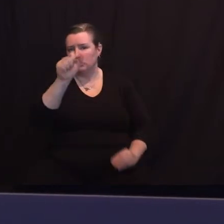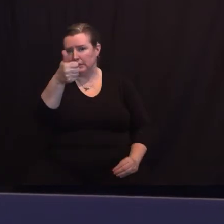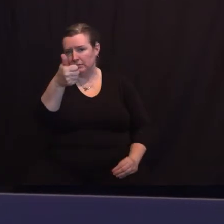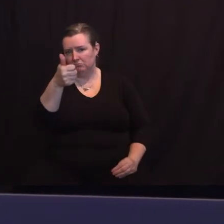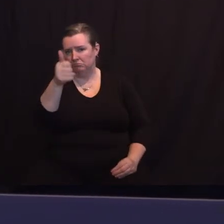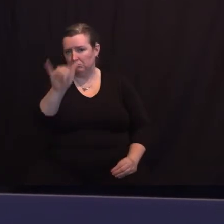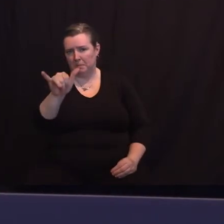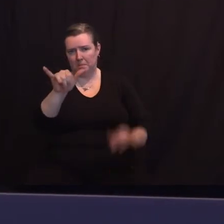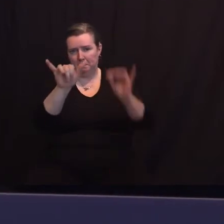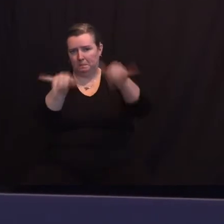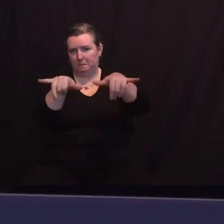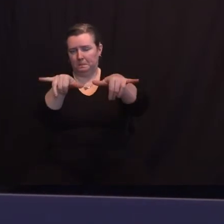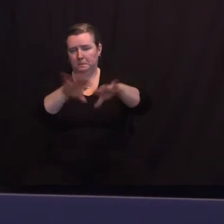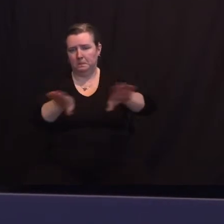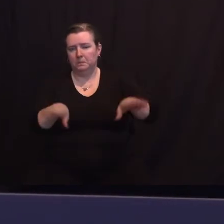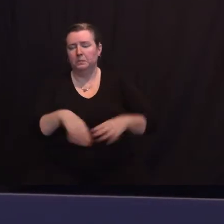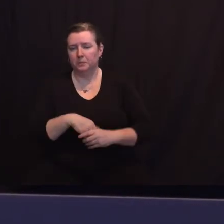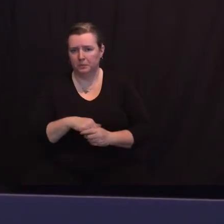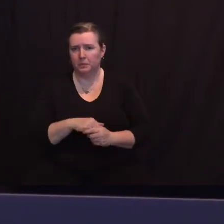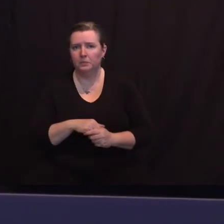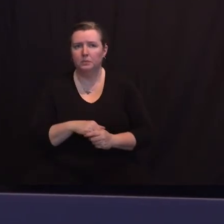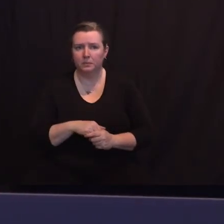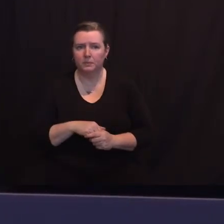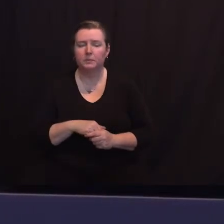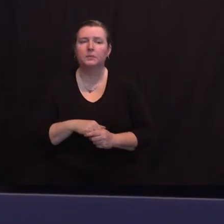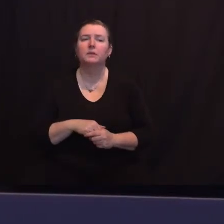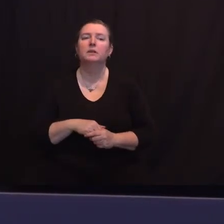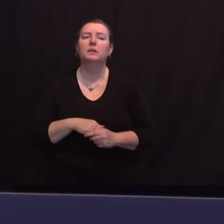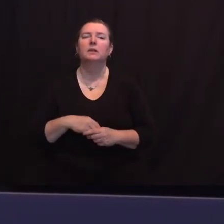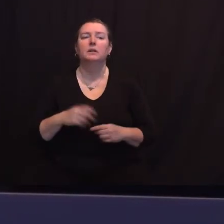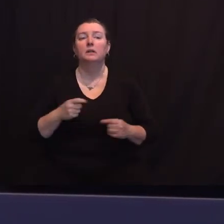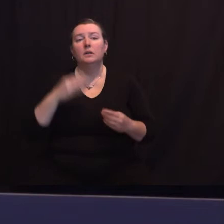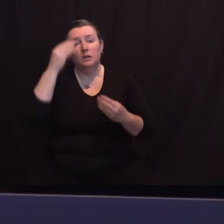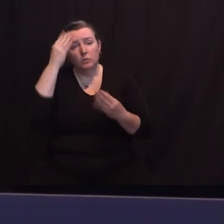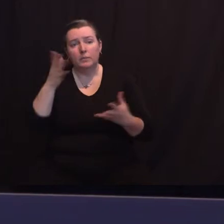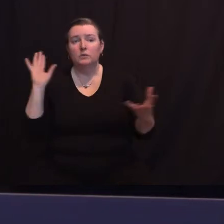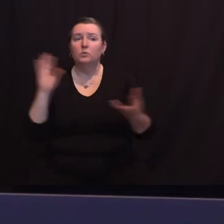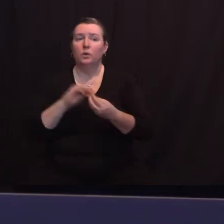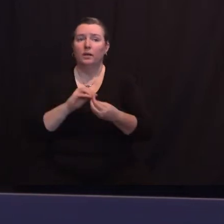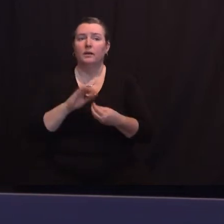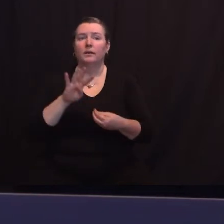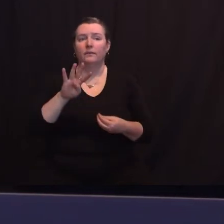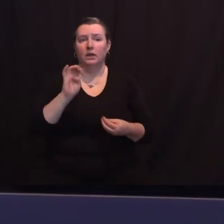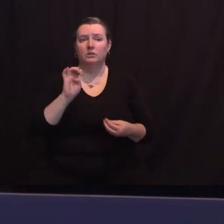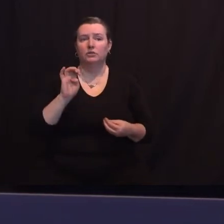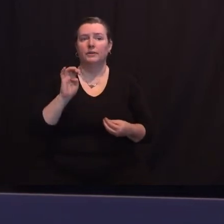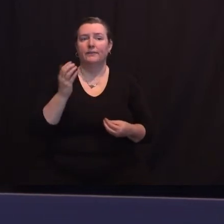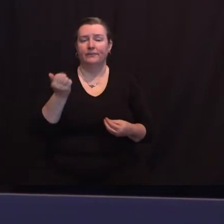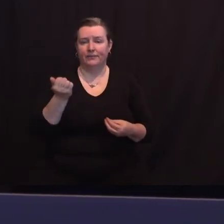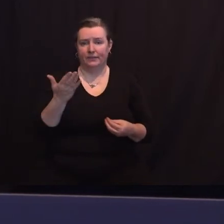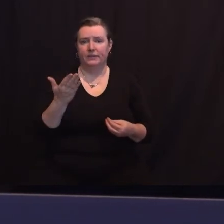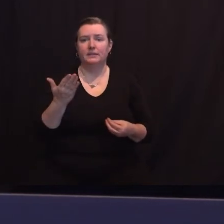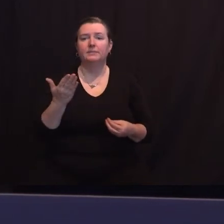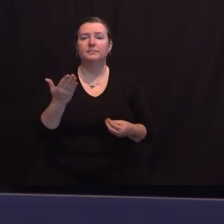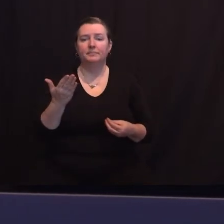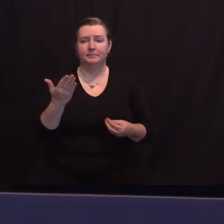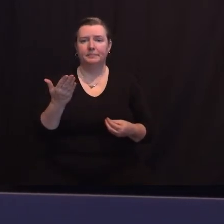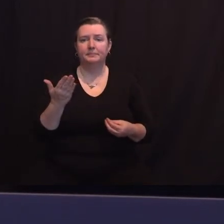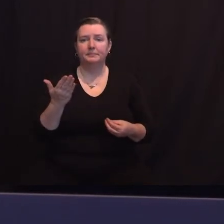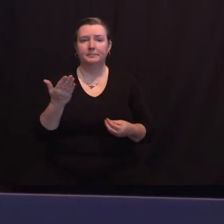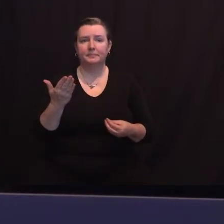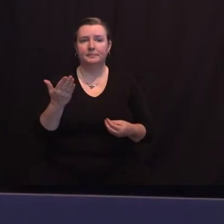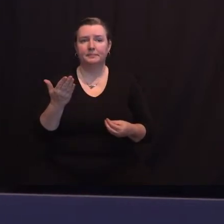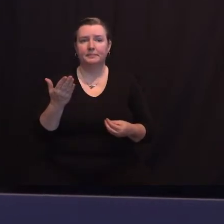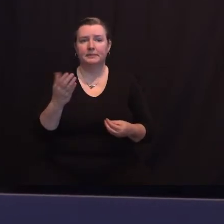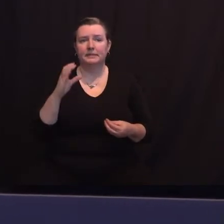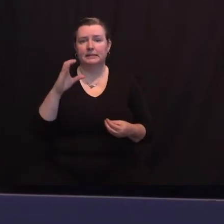state. We are currently reporting a total of 415 reports of